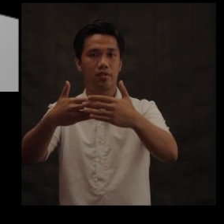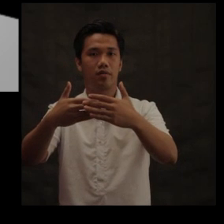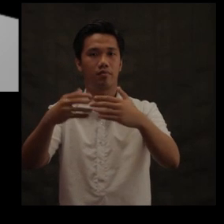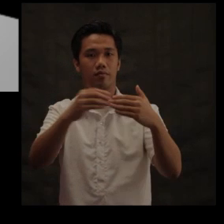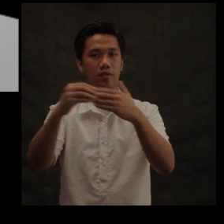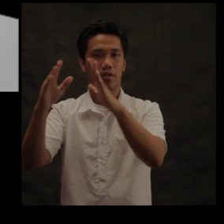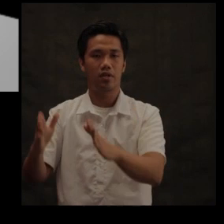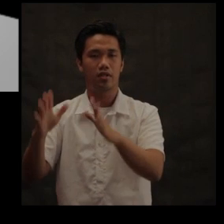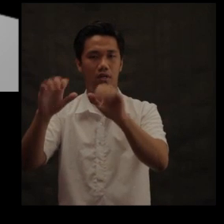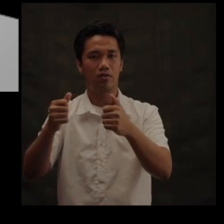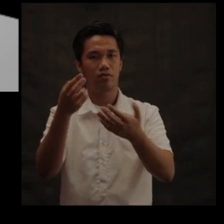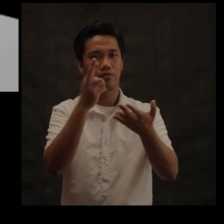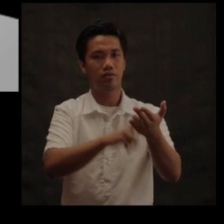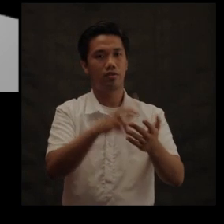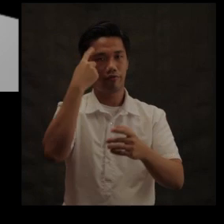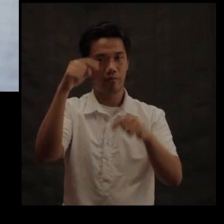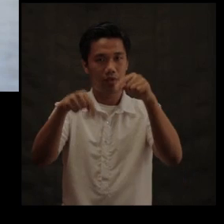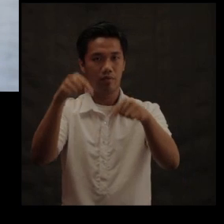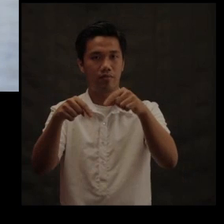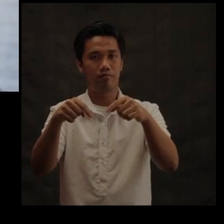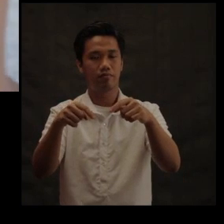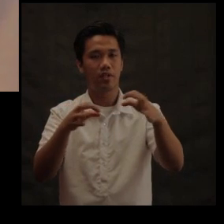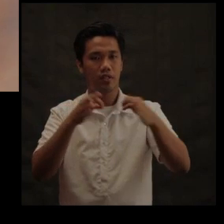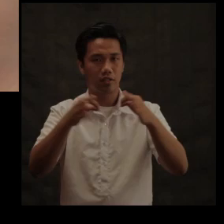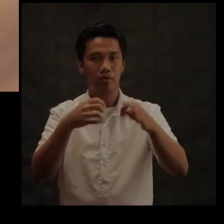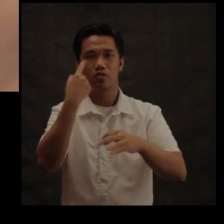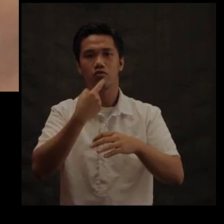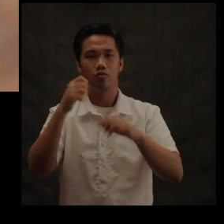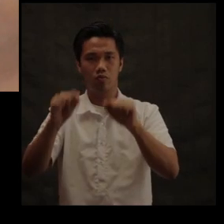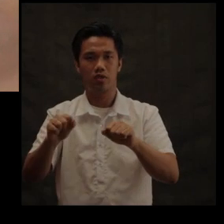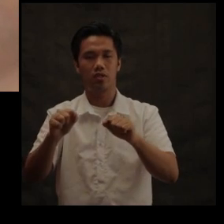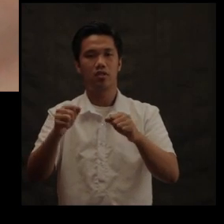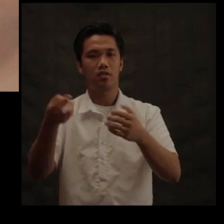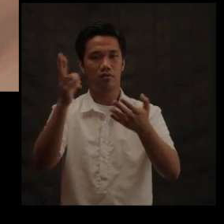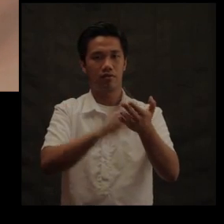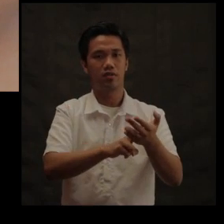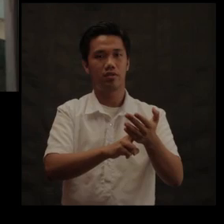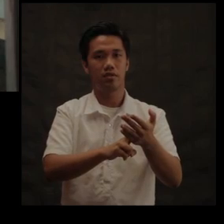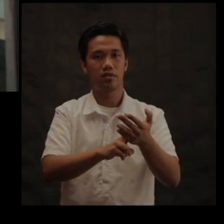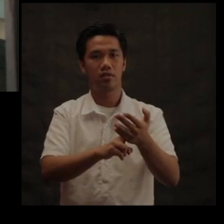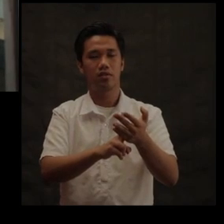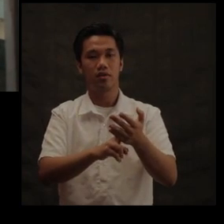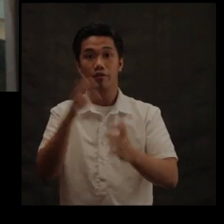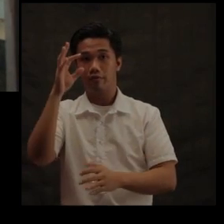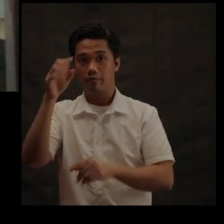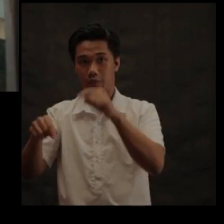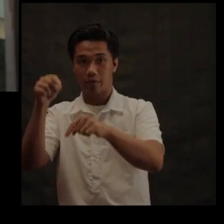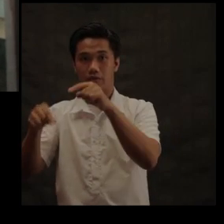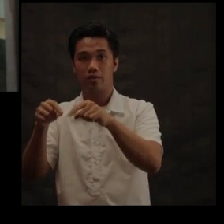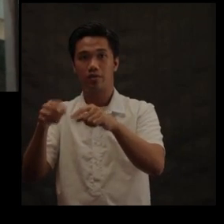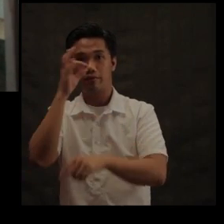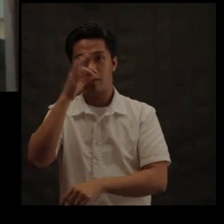voter registration guide for PWDs. It defines who are qualified to register. These are persons